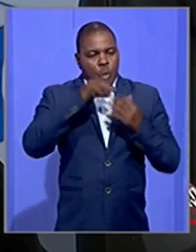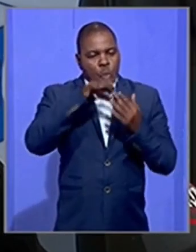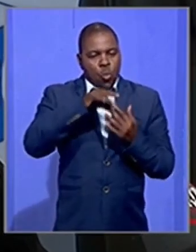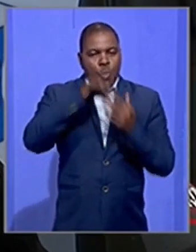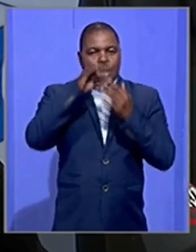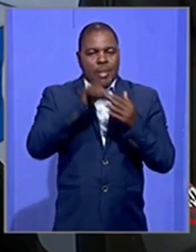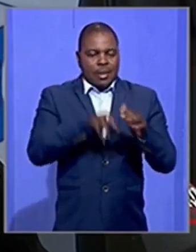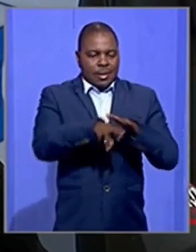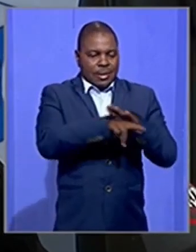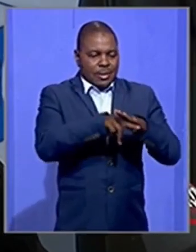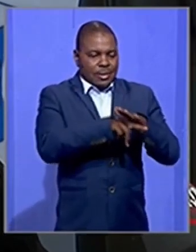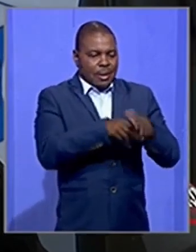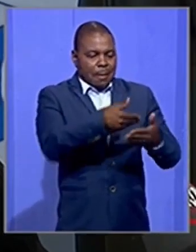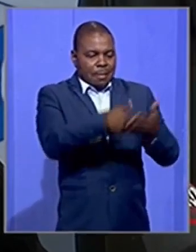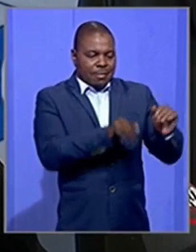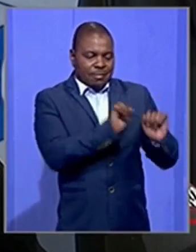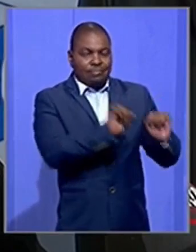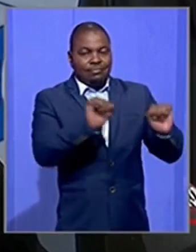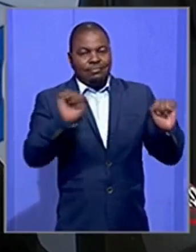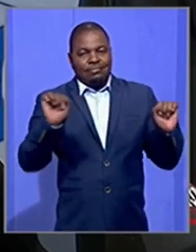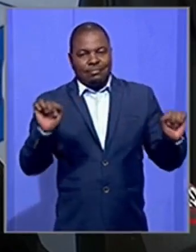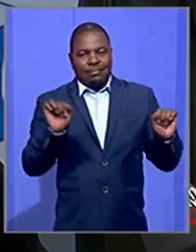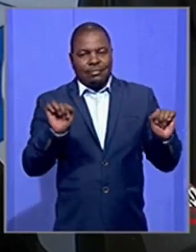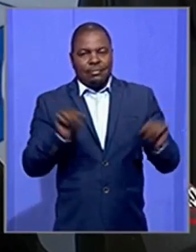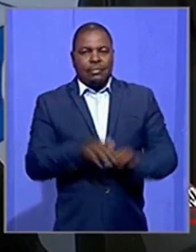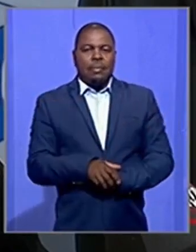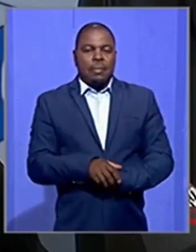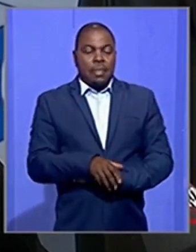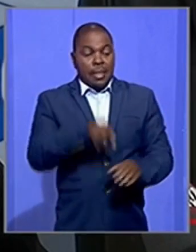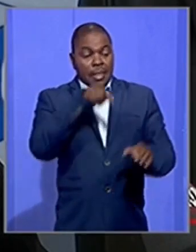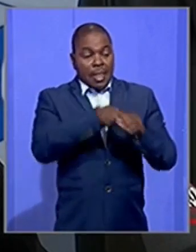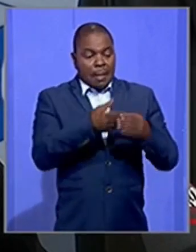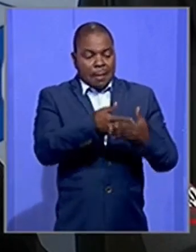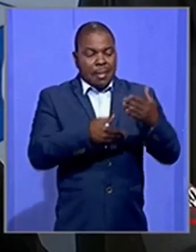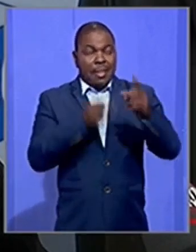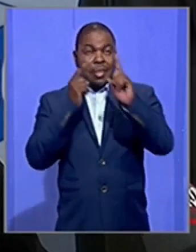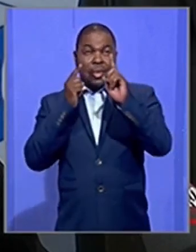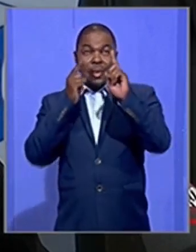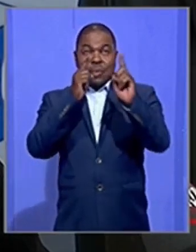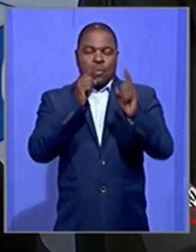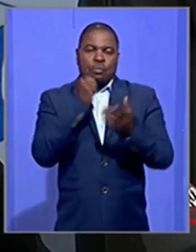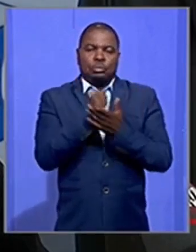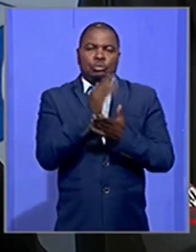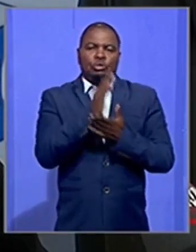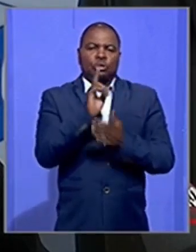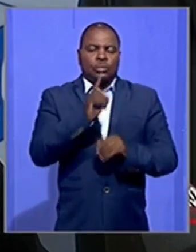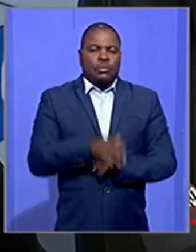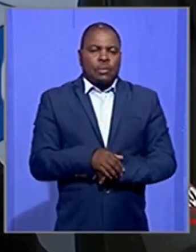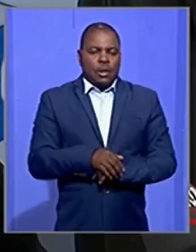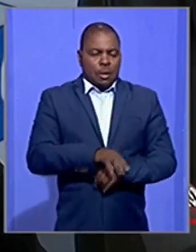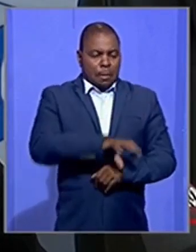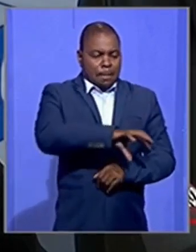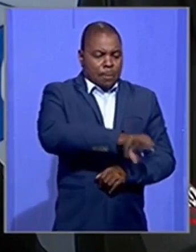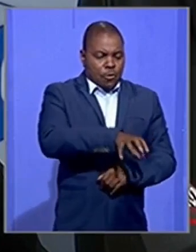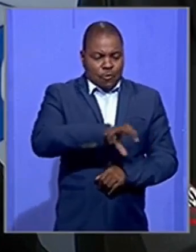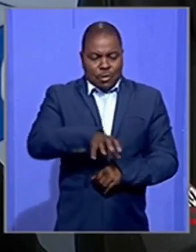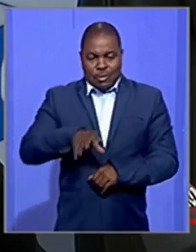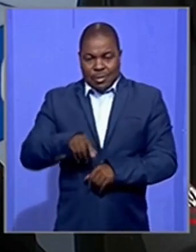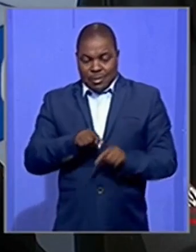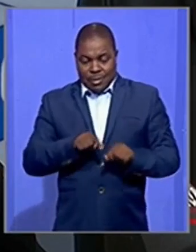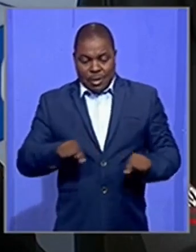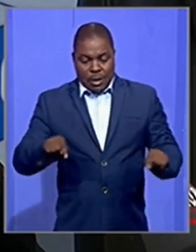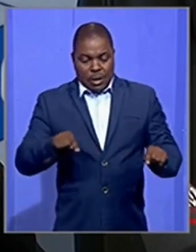regional ballot. And the purpose of that ballot is to ensure that the provincial interest